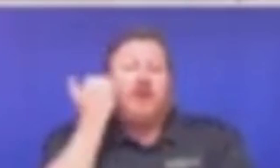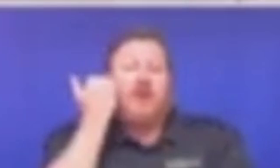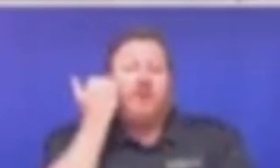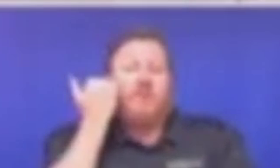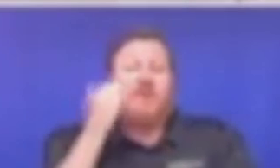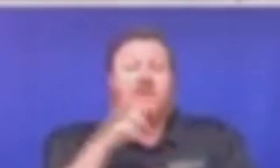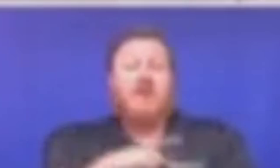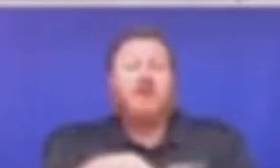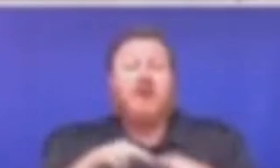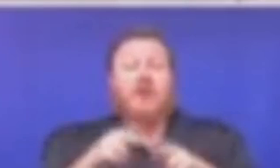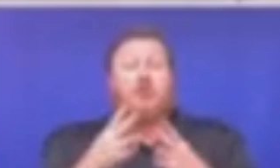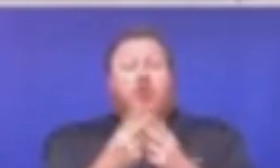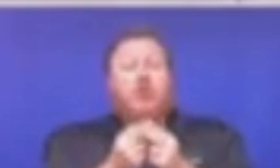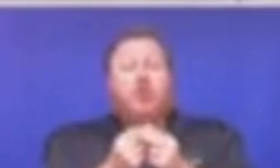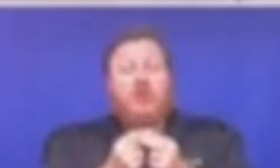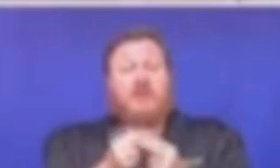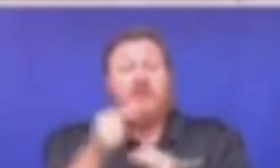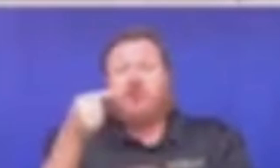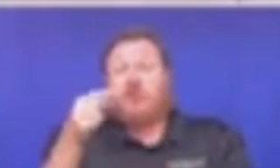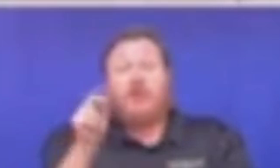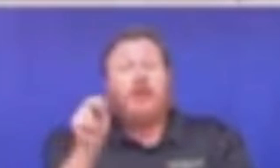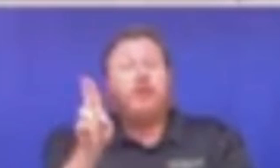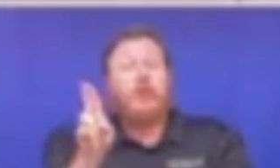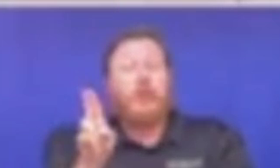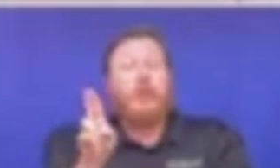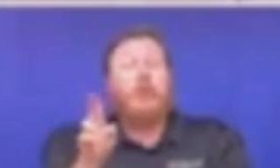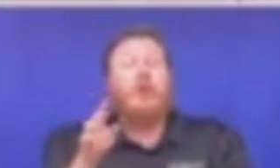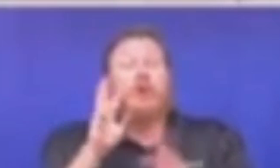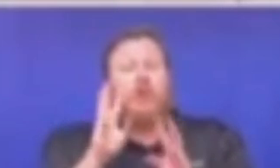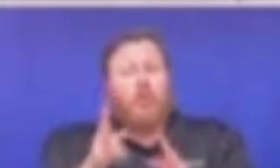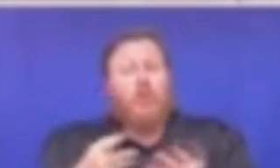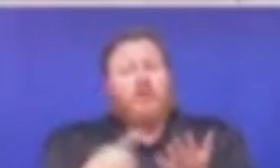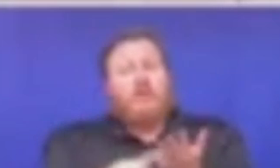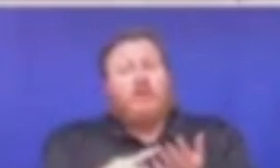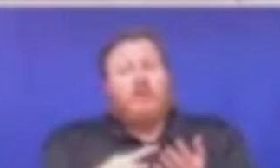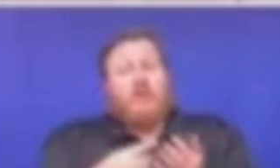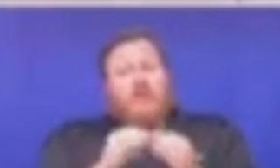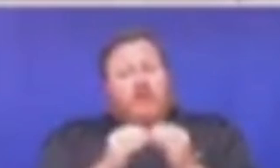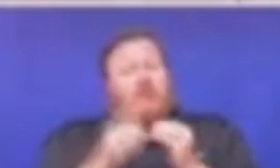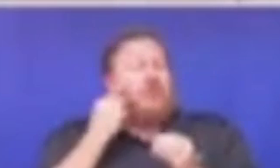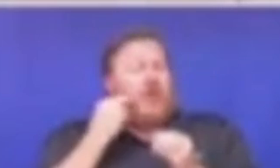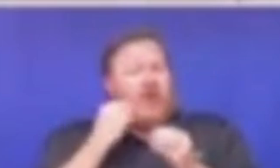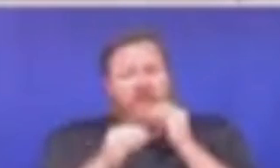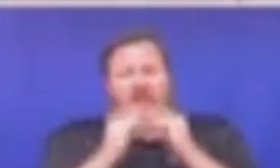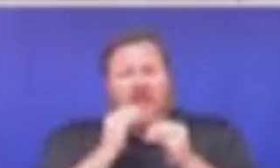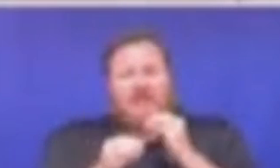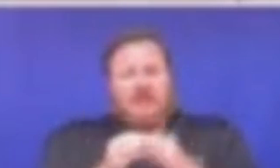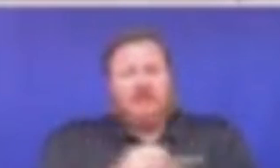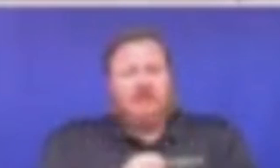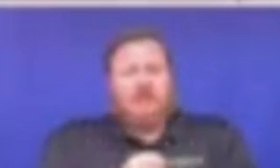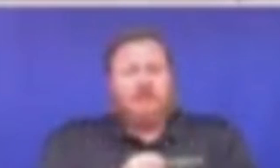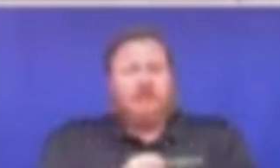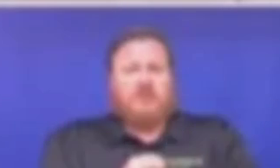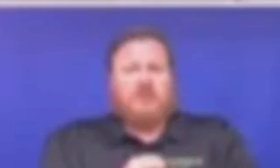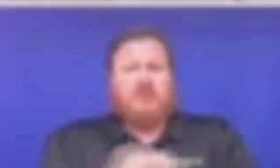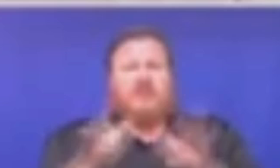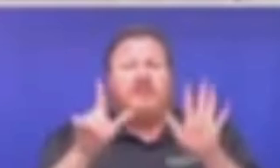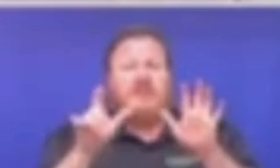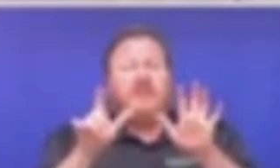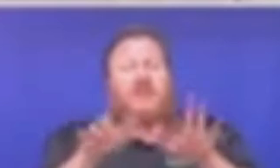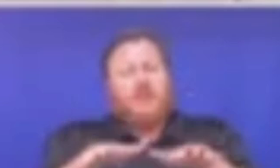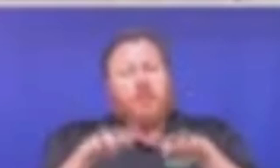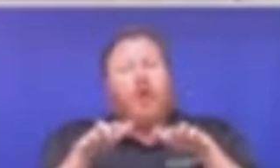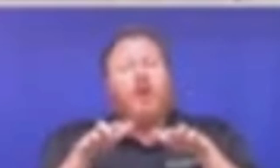Unity is determined to address. As we entered into the seventh